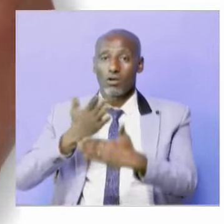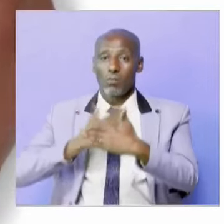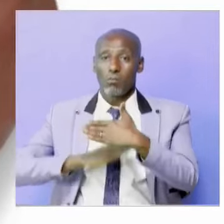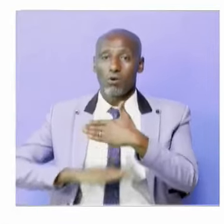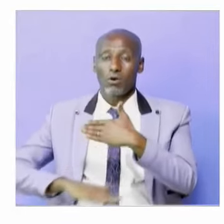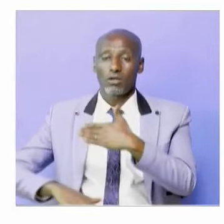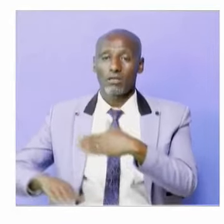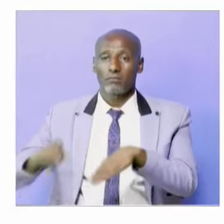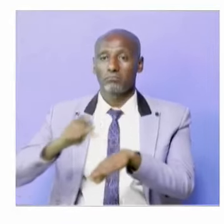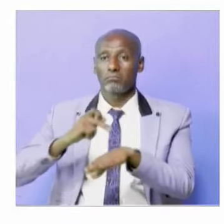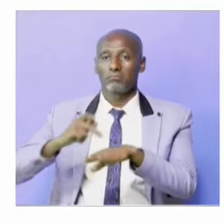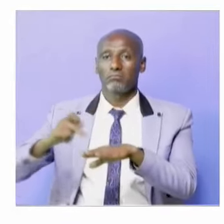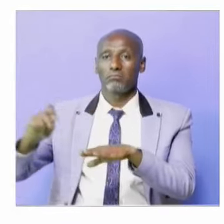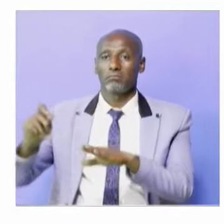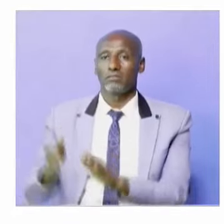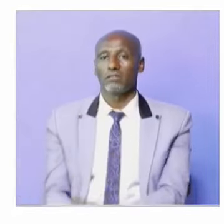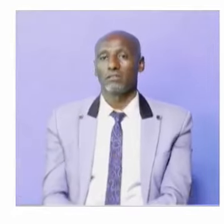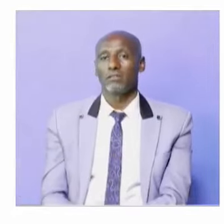born,